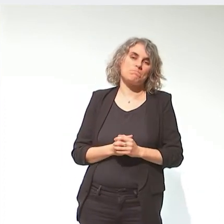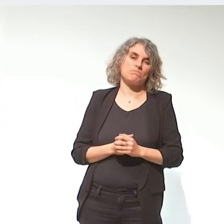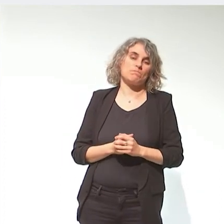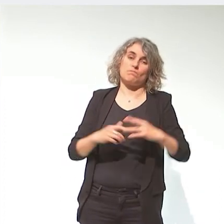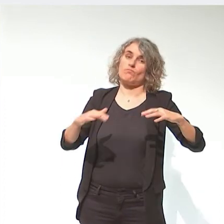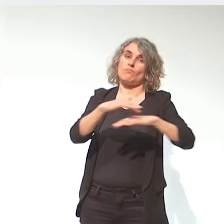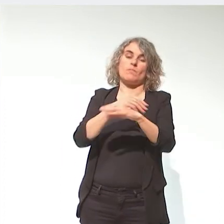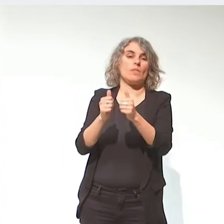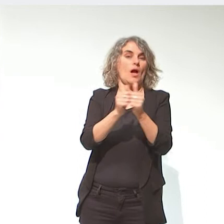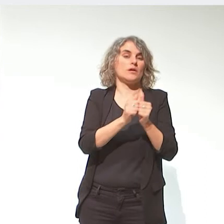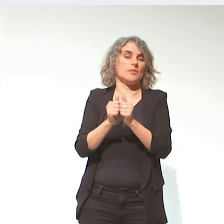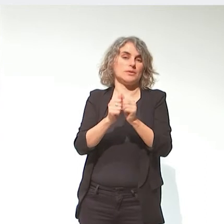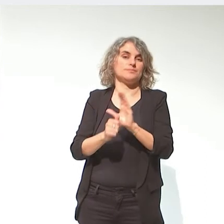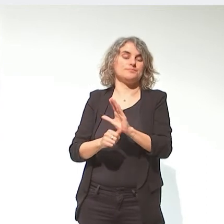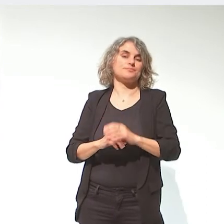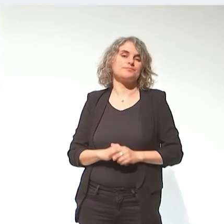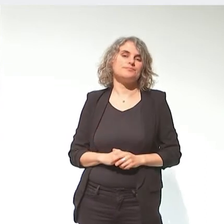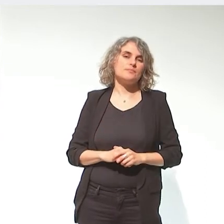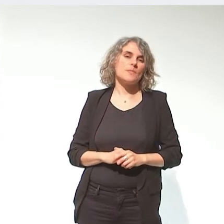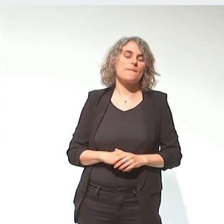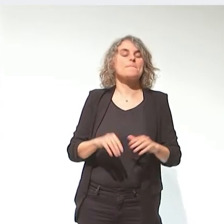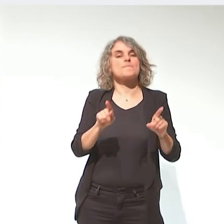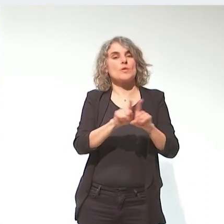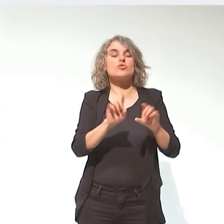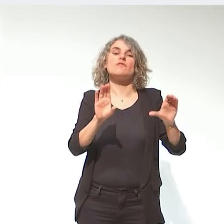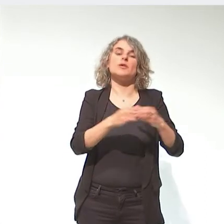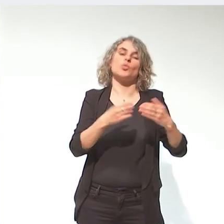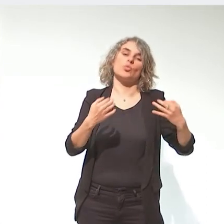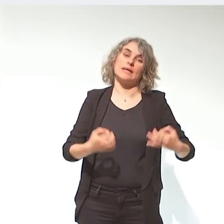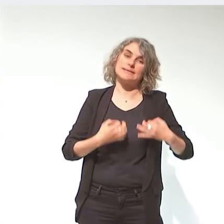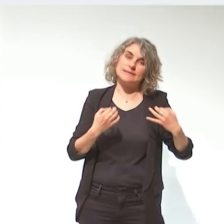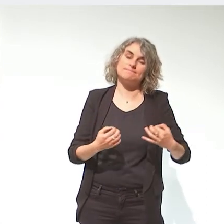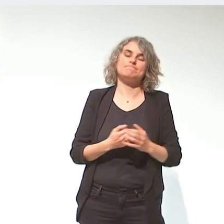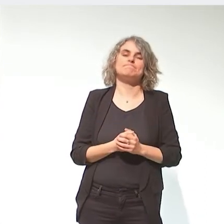home education, which is growing rapidly now.